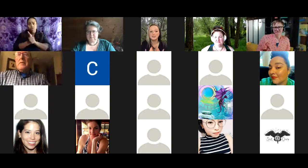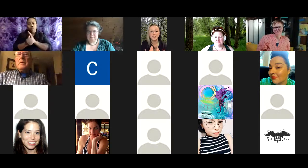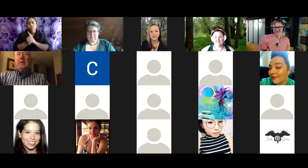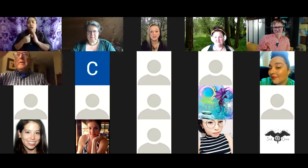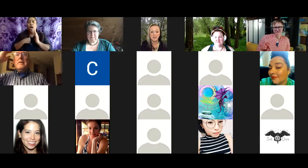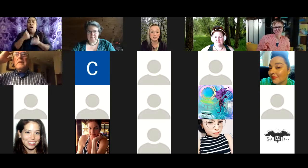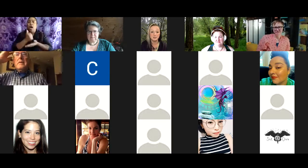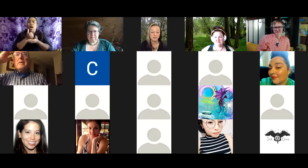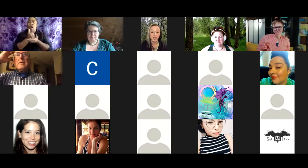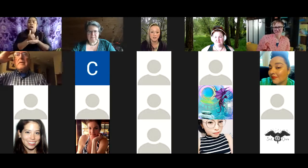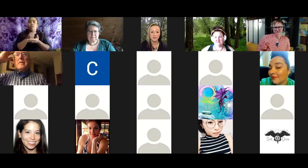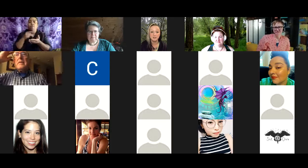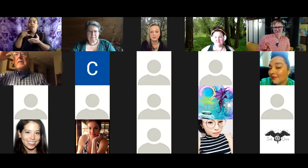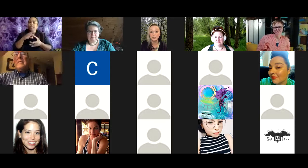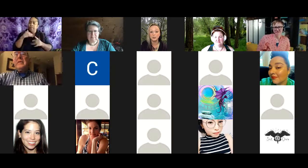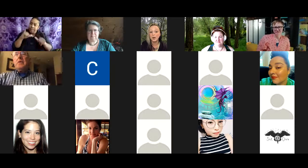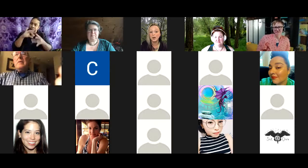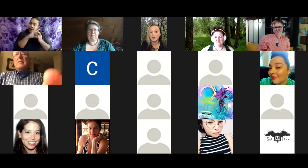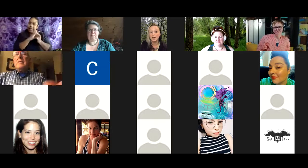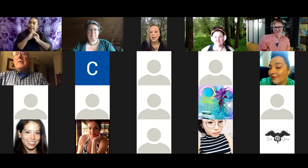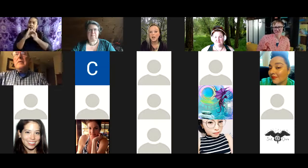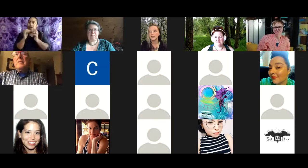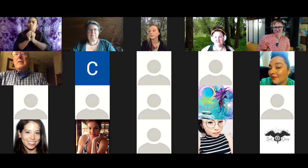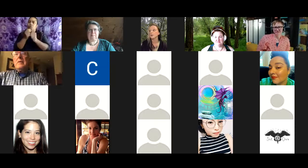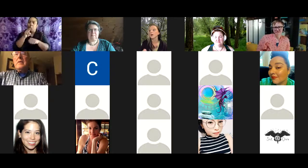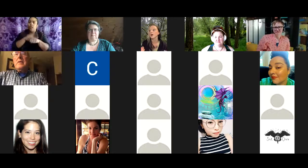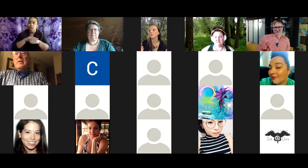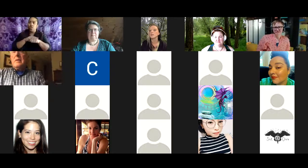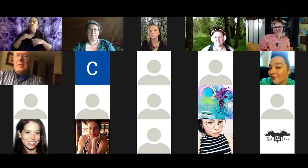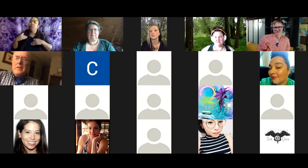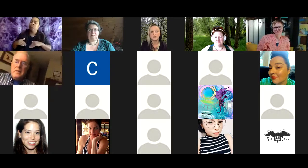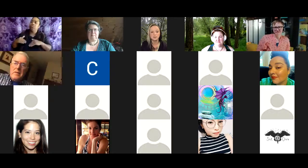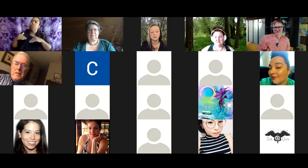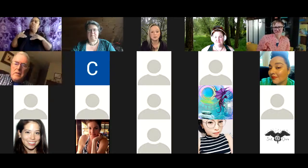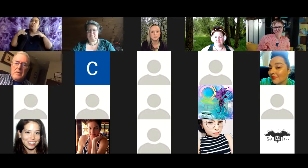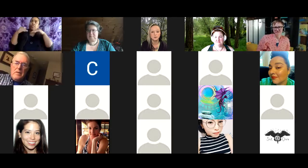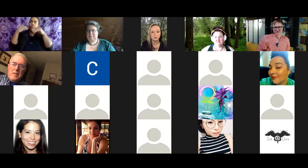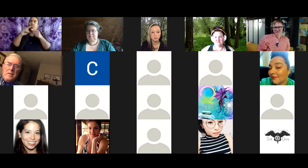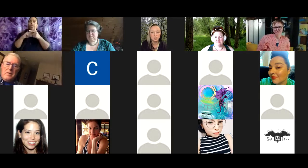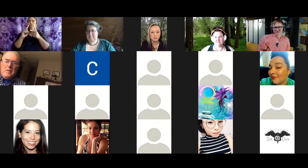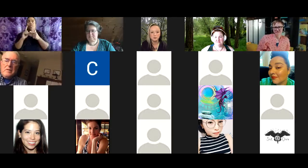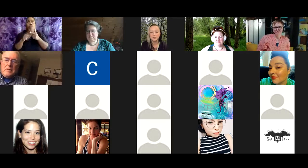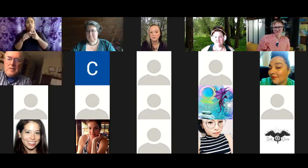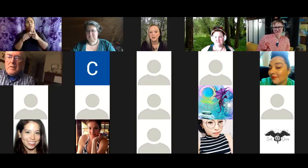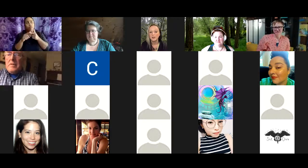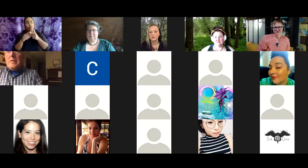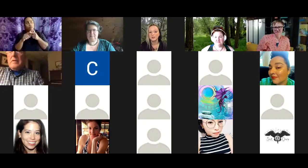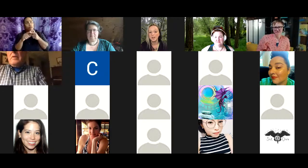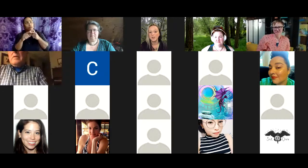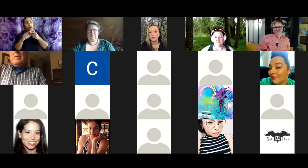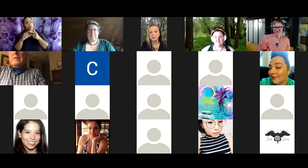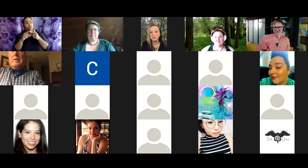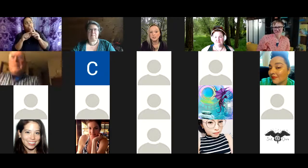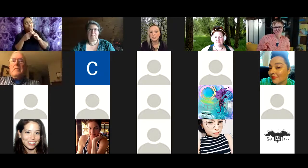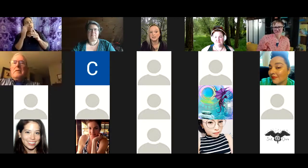to stay connected to that as they grow and as they become conditioned to the real world, so that